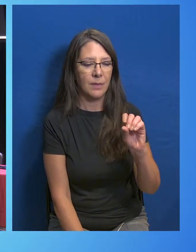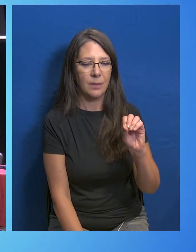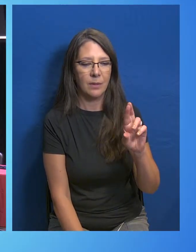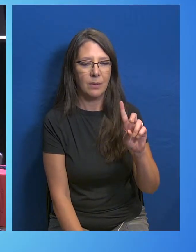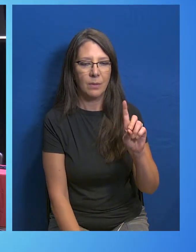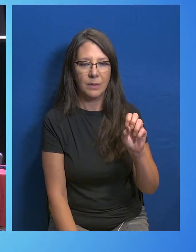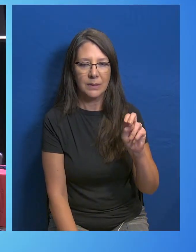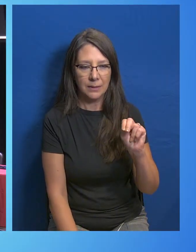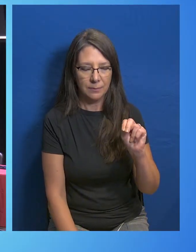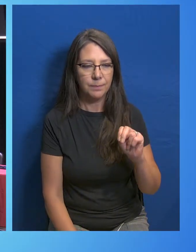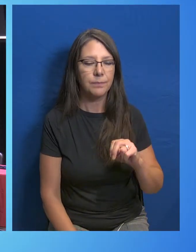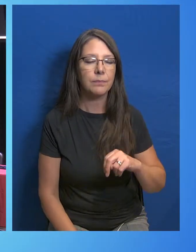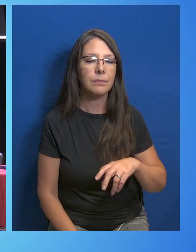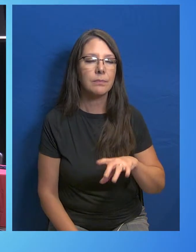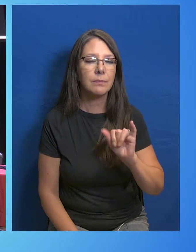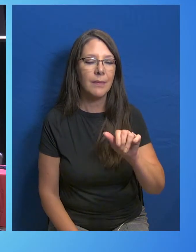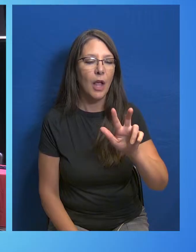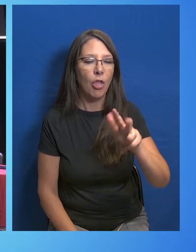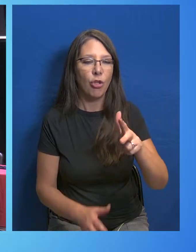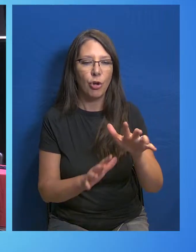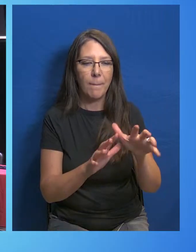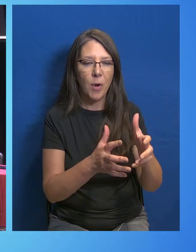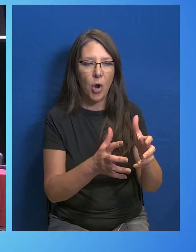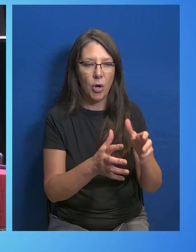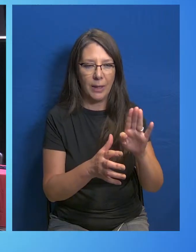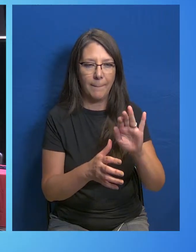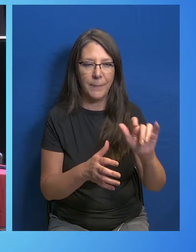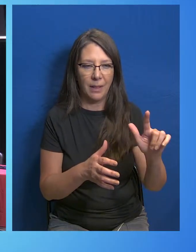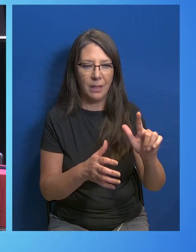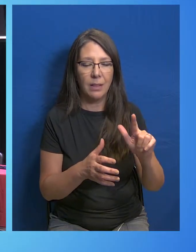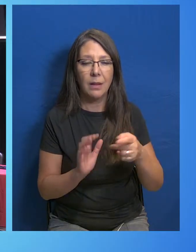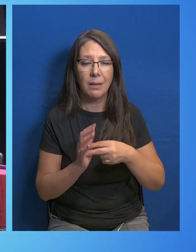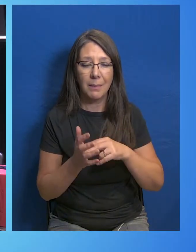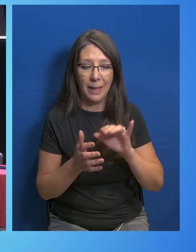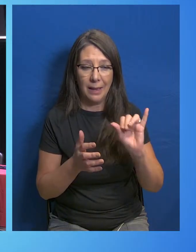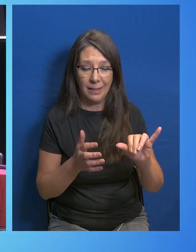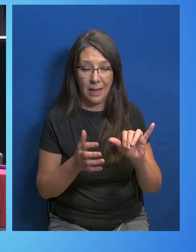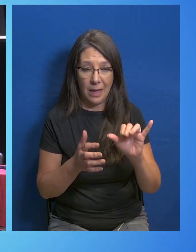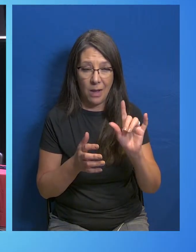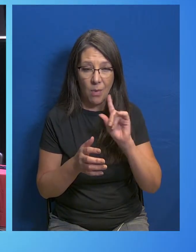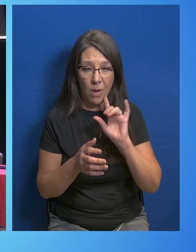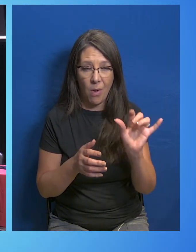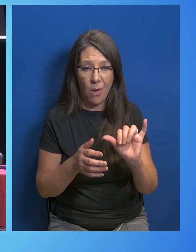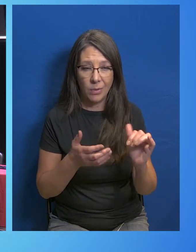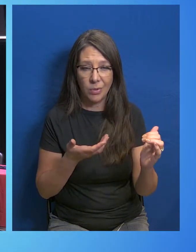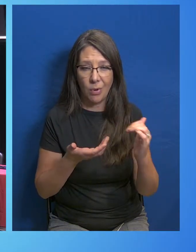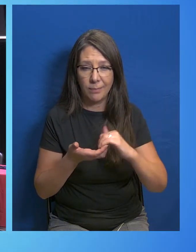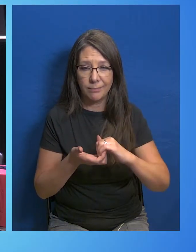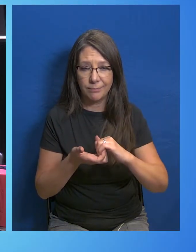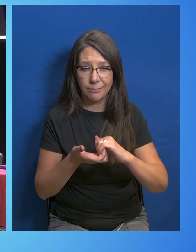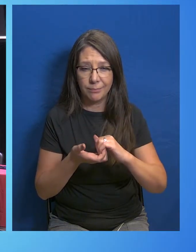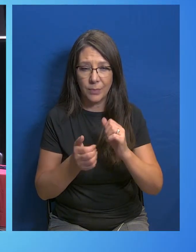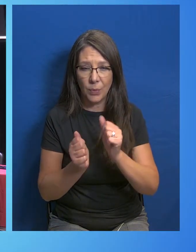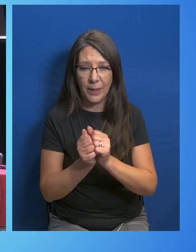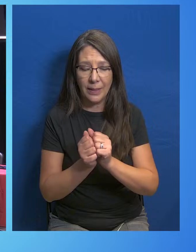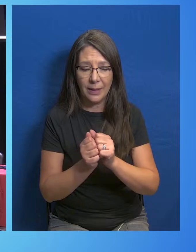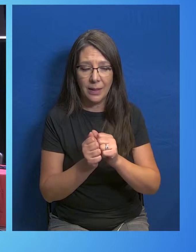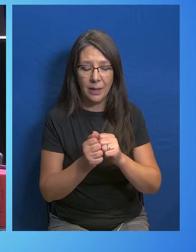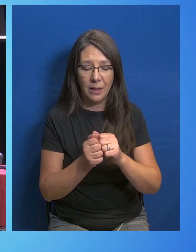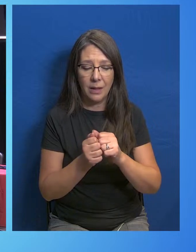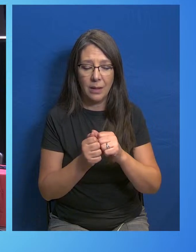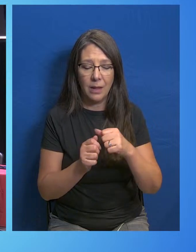third-party arrangement bill, that would also be in conjunction conceivably with the lease-to-own